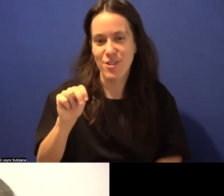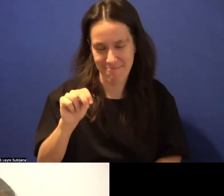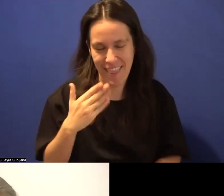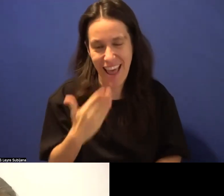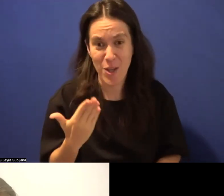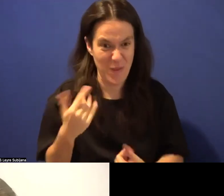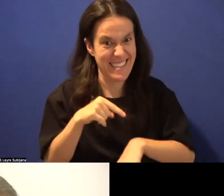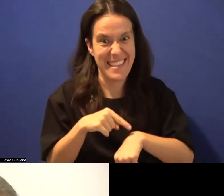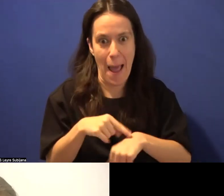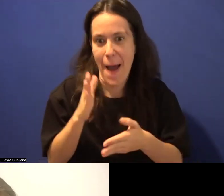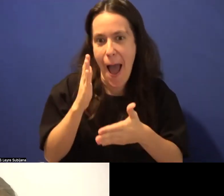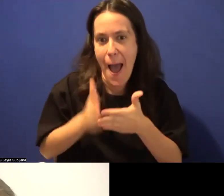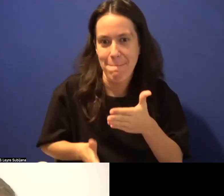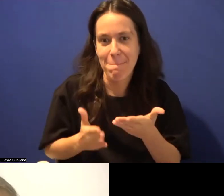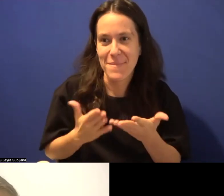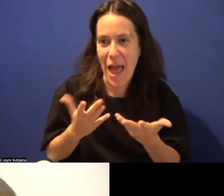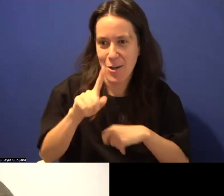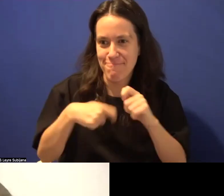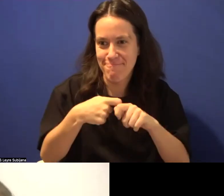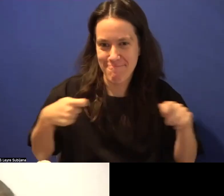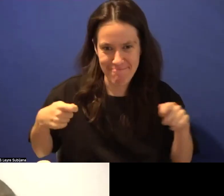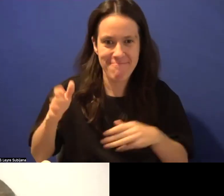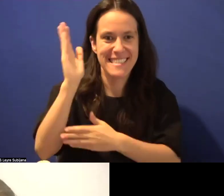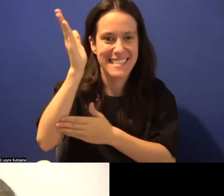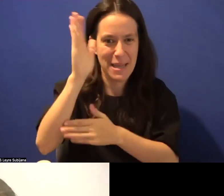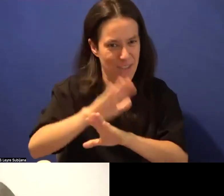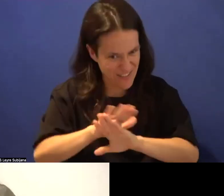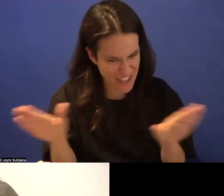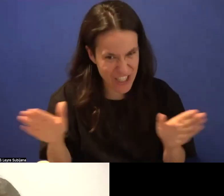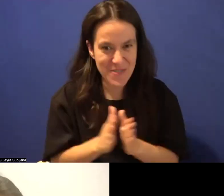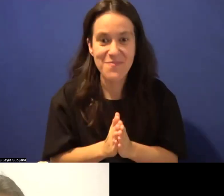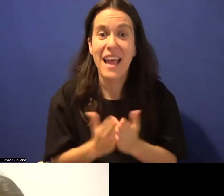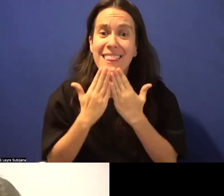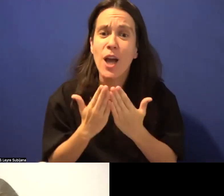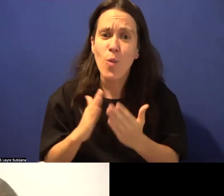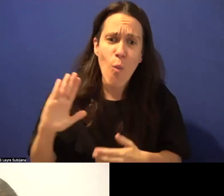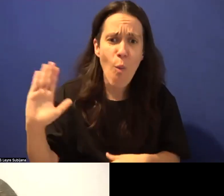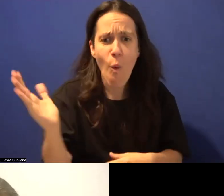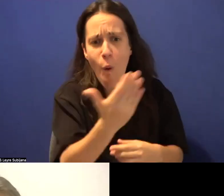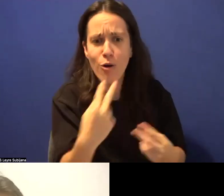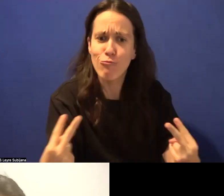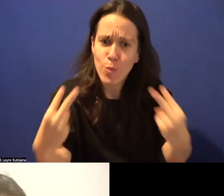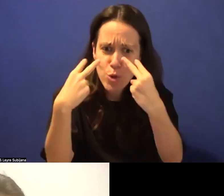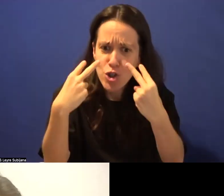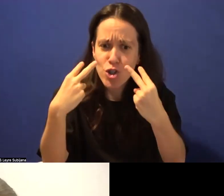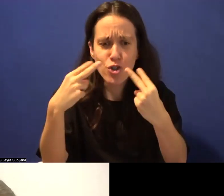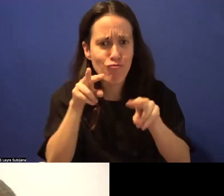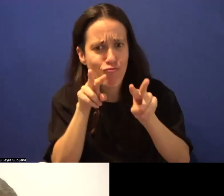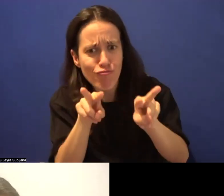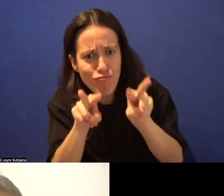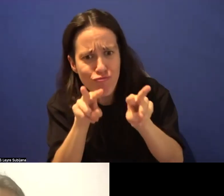it's time to finish our seminar. Thank you for everybody who attended the seminar. Thank you for your